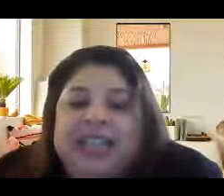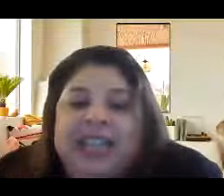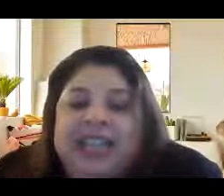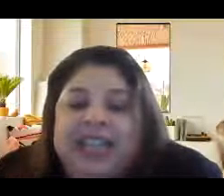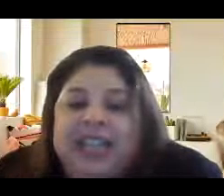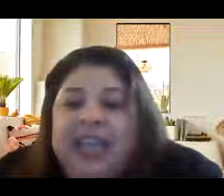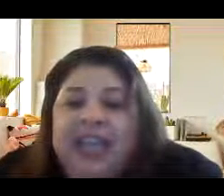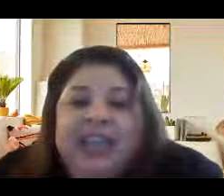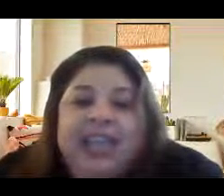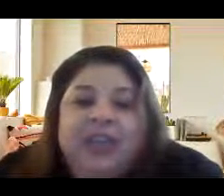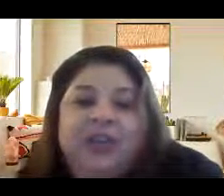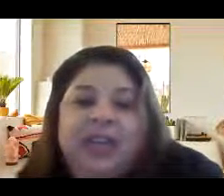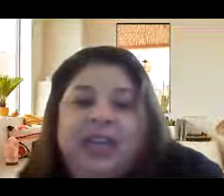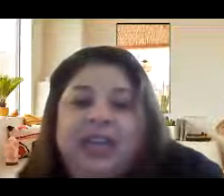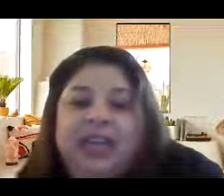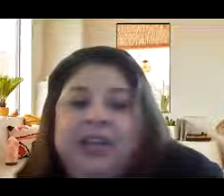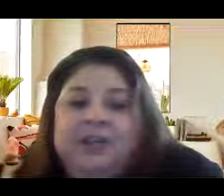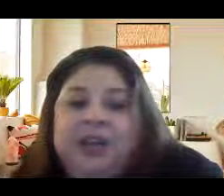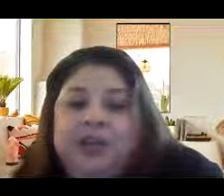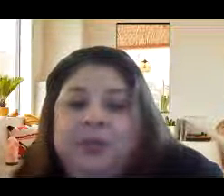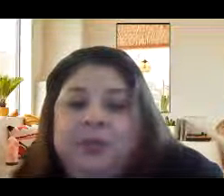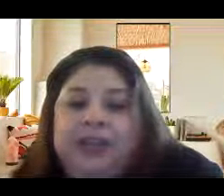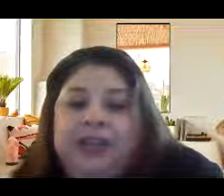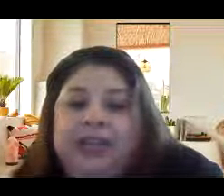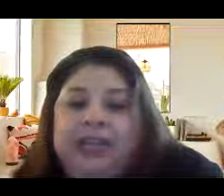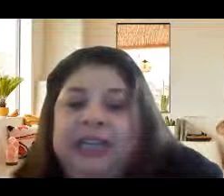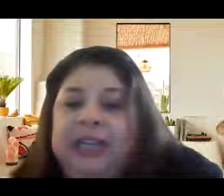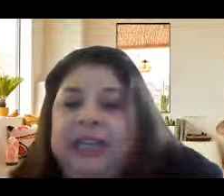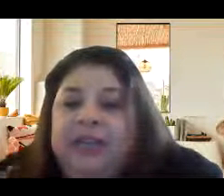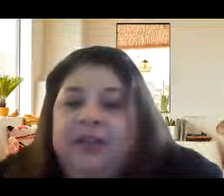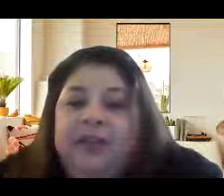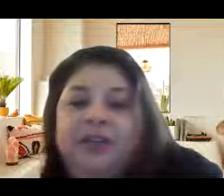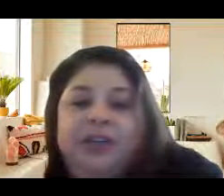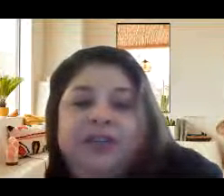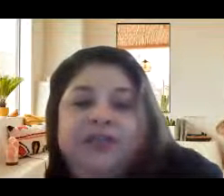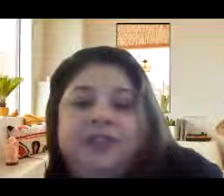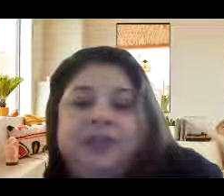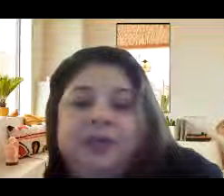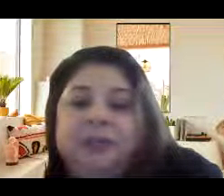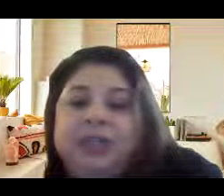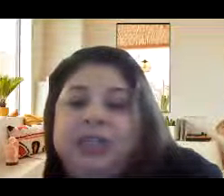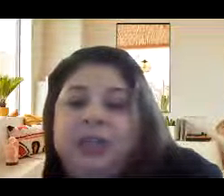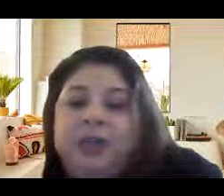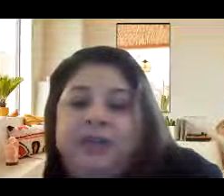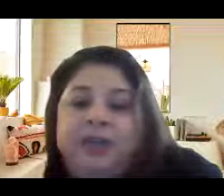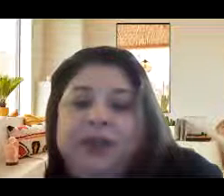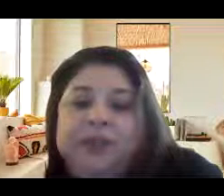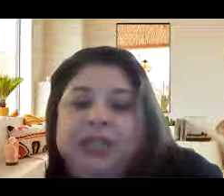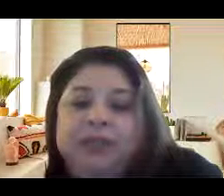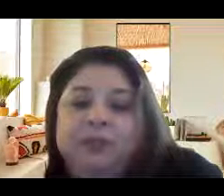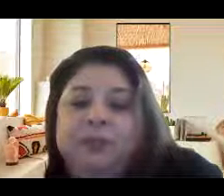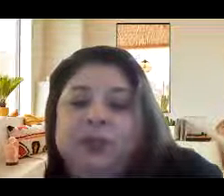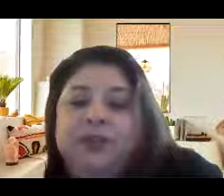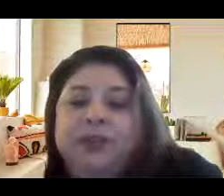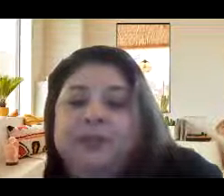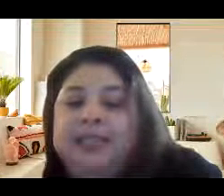Congratulations, Kelly. Thanks. Thank you again, Dr. Mora, Evelyn, Kelly, for your years of service. We appreciate you. We love you very much, and